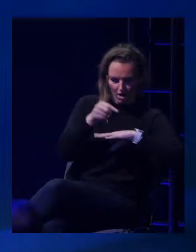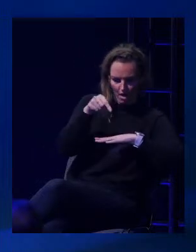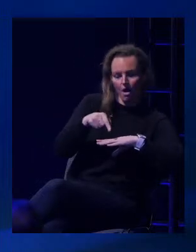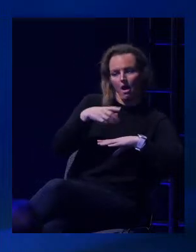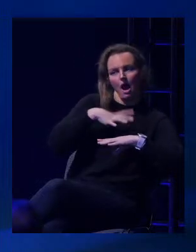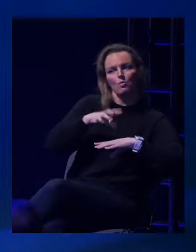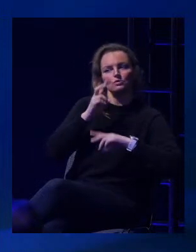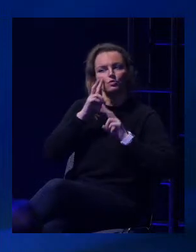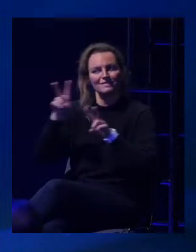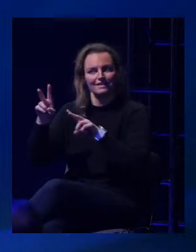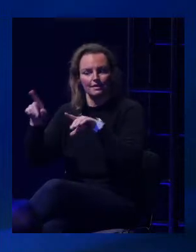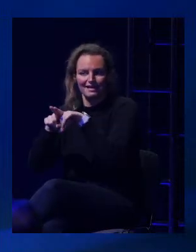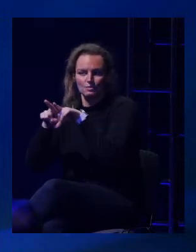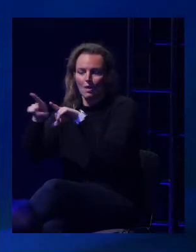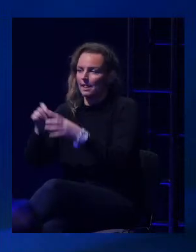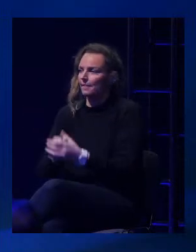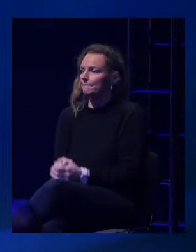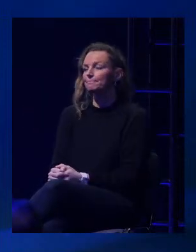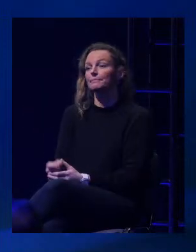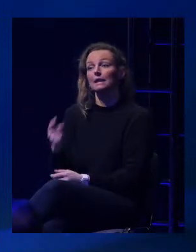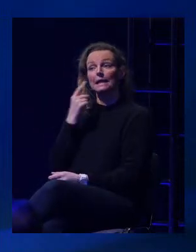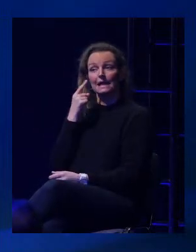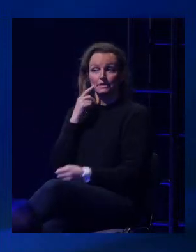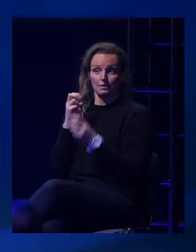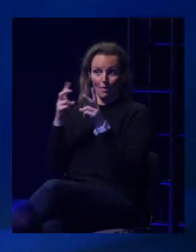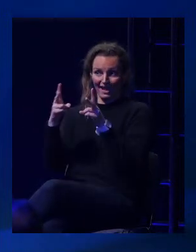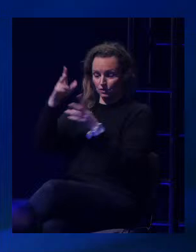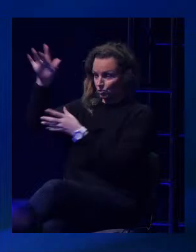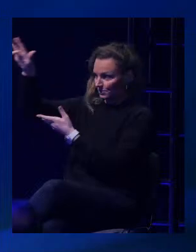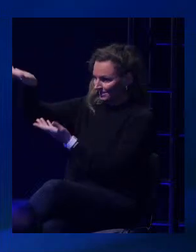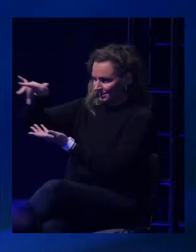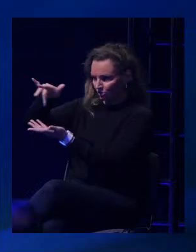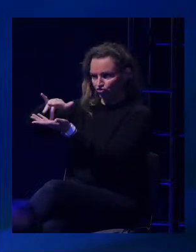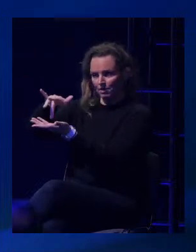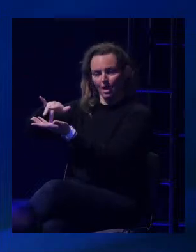easy way of centralizing all that information.